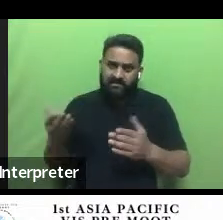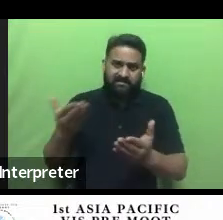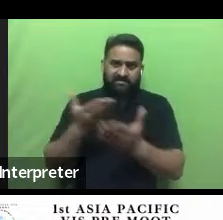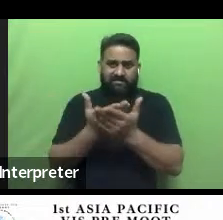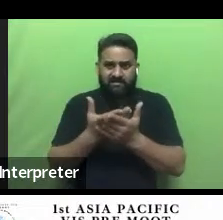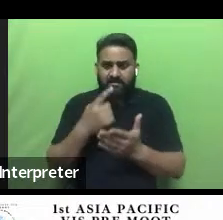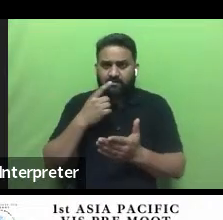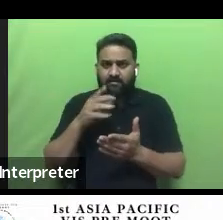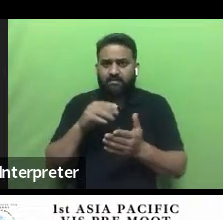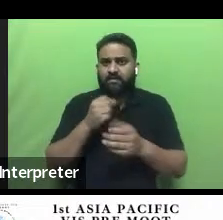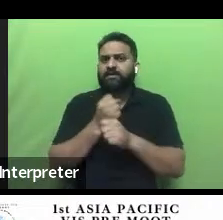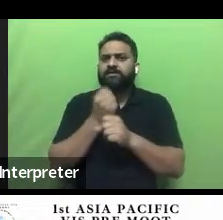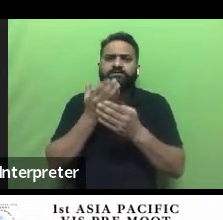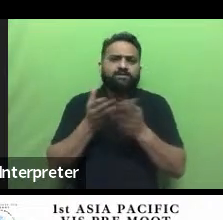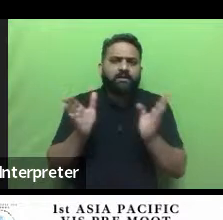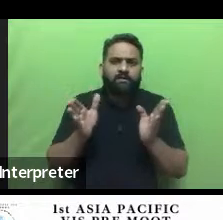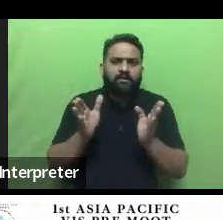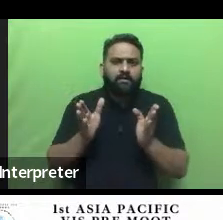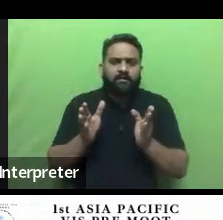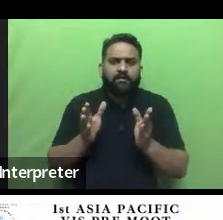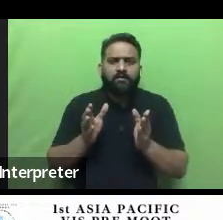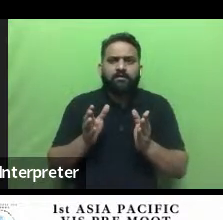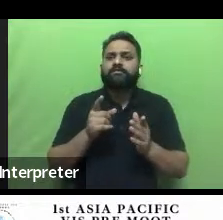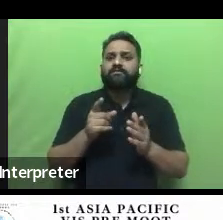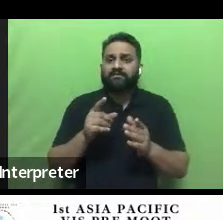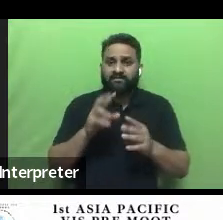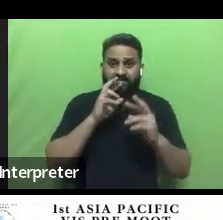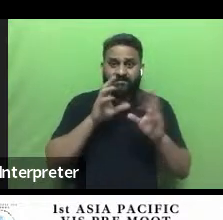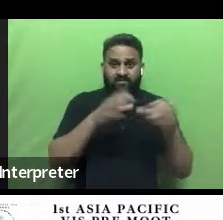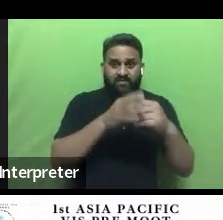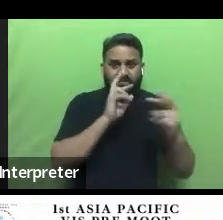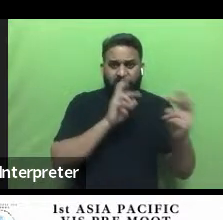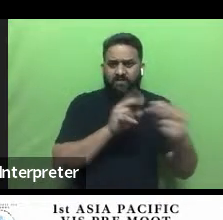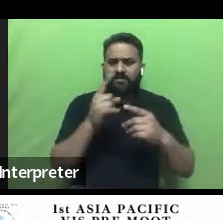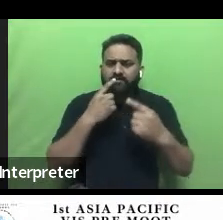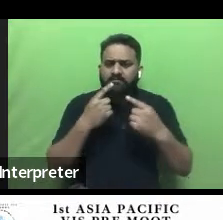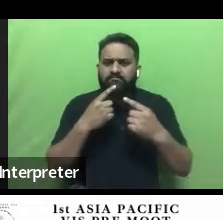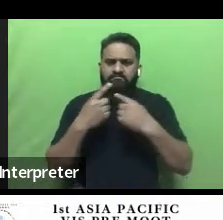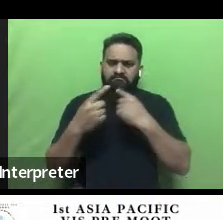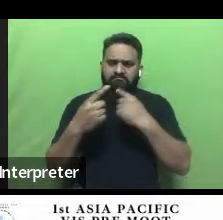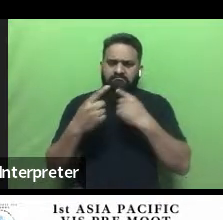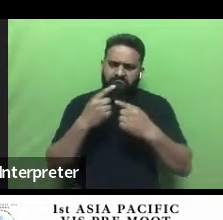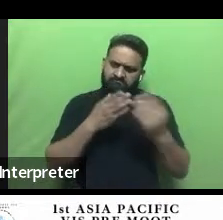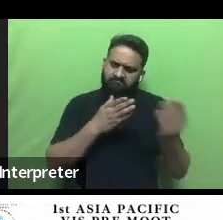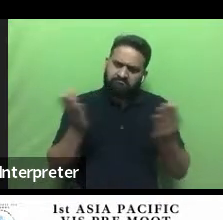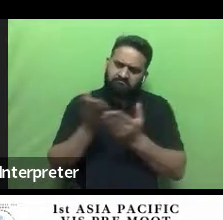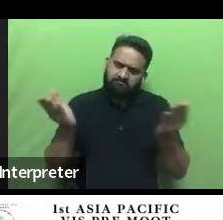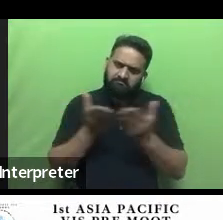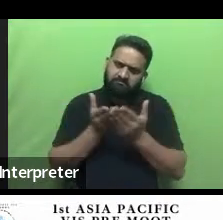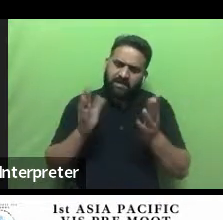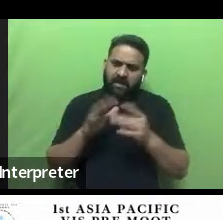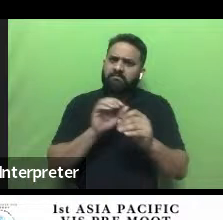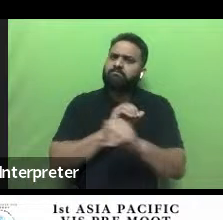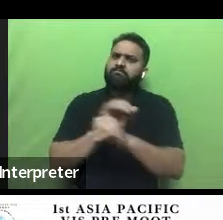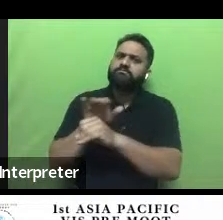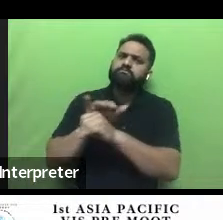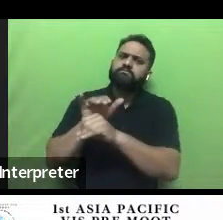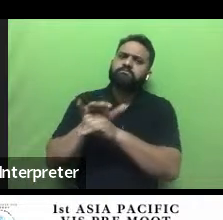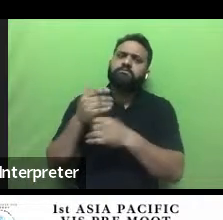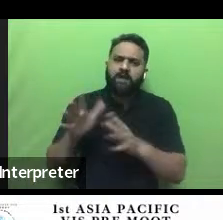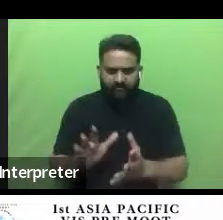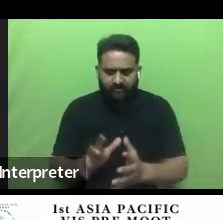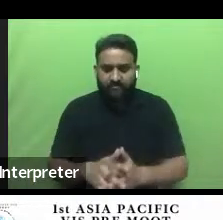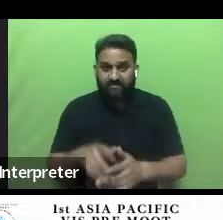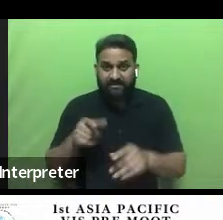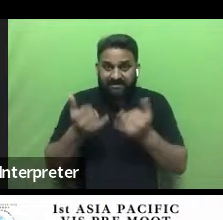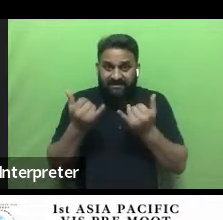include the general conditions clear, the respondent at no point communicated its assent to the same. Therefore, as in the